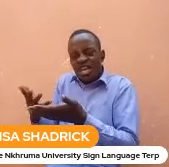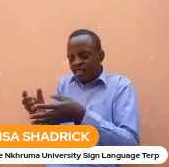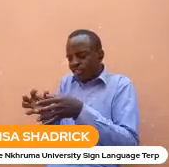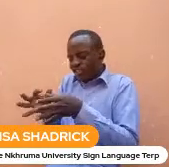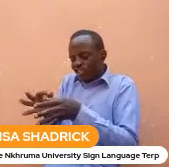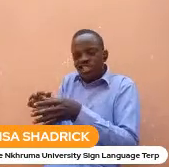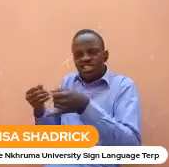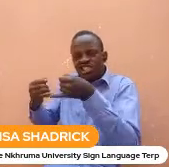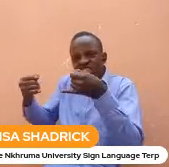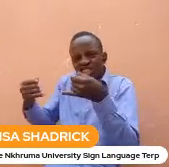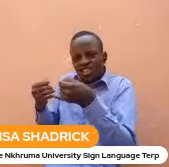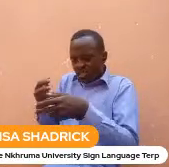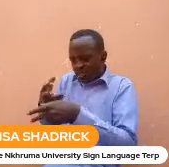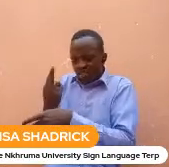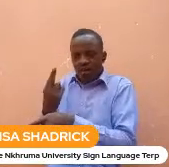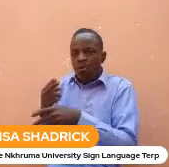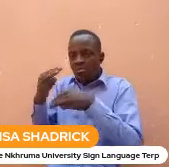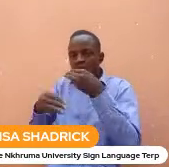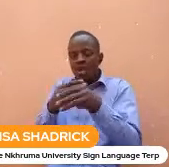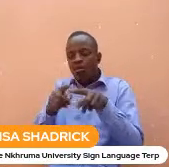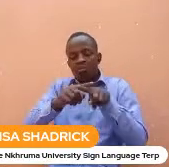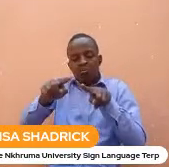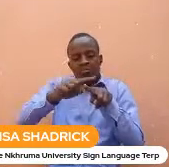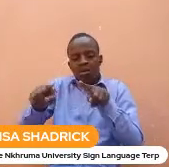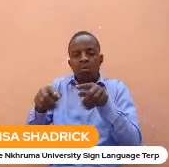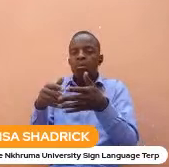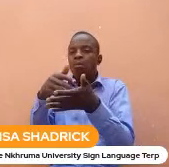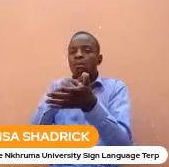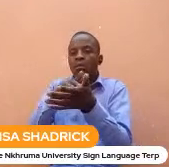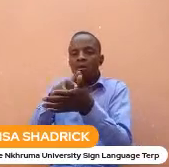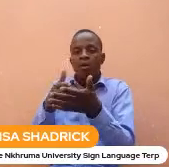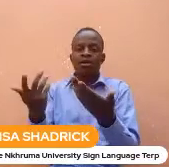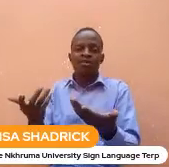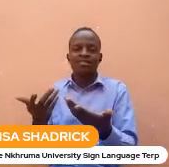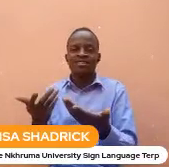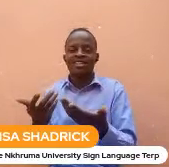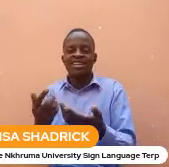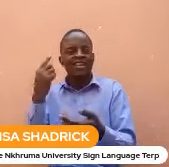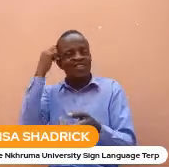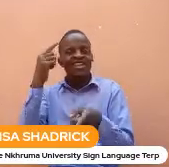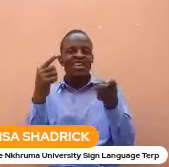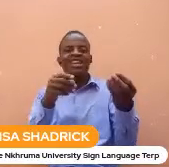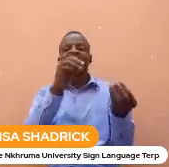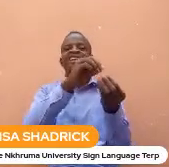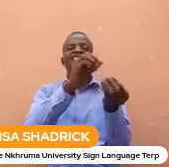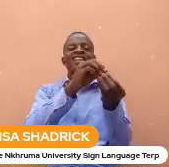They close the tube, and I think Mope can add more on the type.